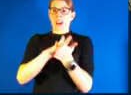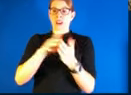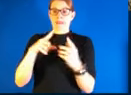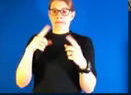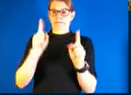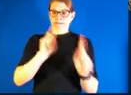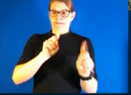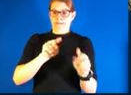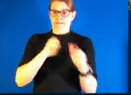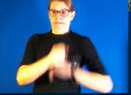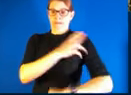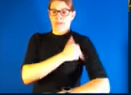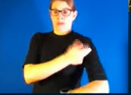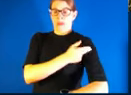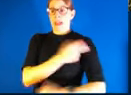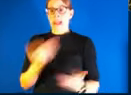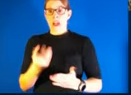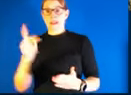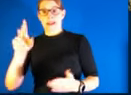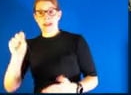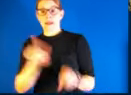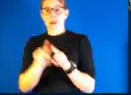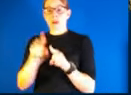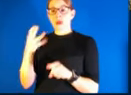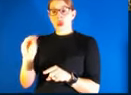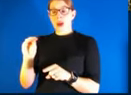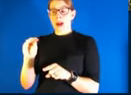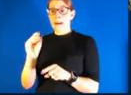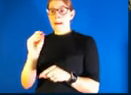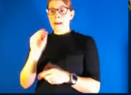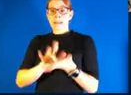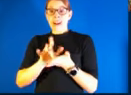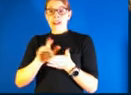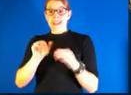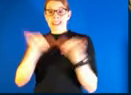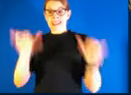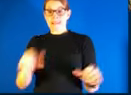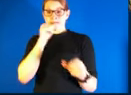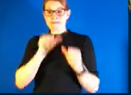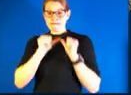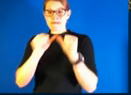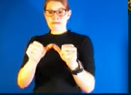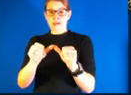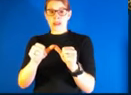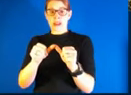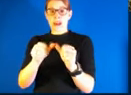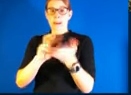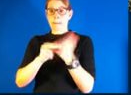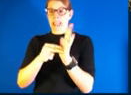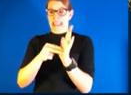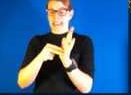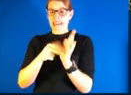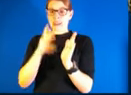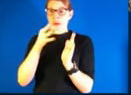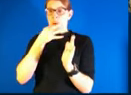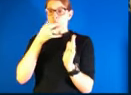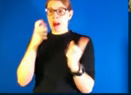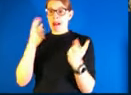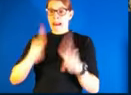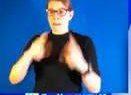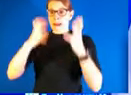longer do you think the medical system can hold out? Are we on the verge of a collapse? Dr. Hawkinson, I'm just going to start with you and let you take